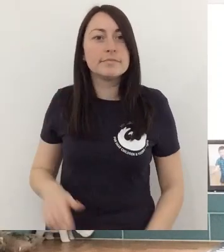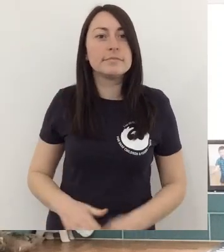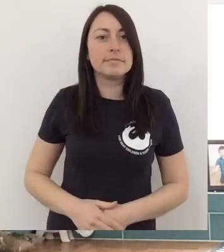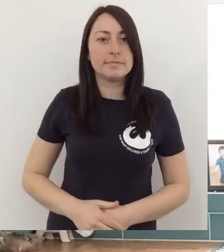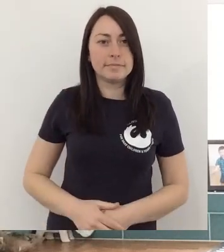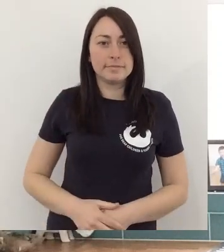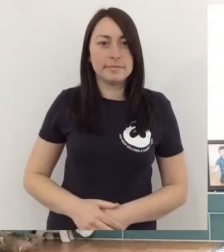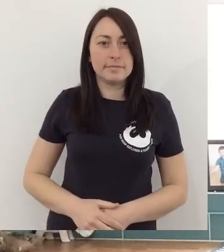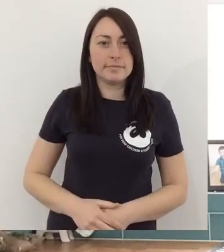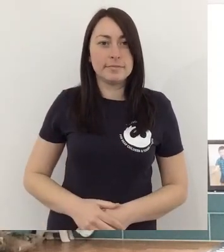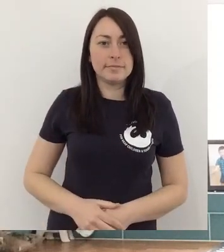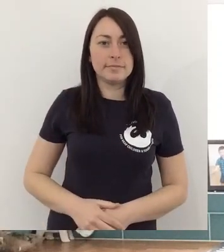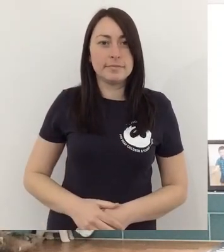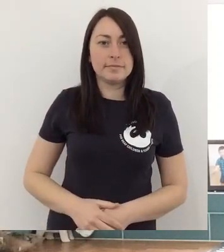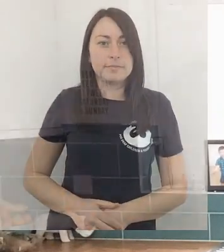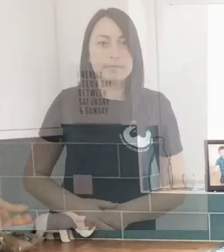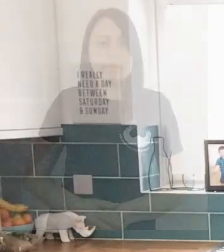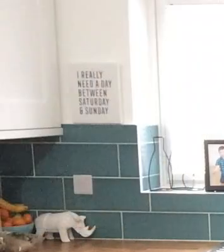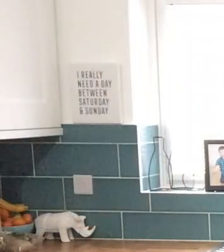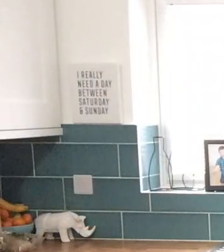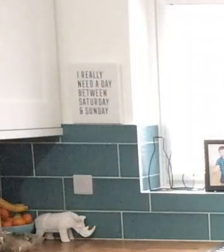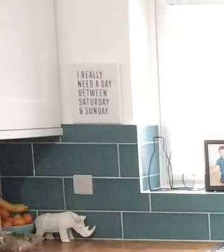That's melting nicely.